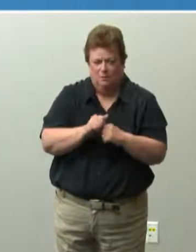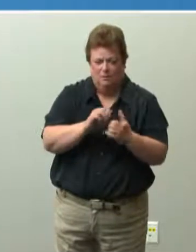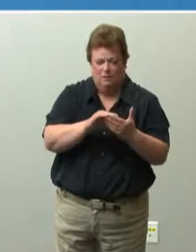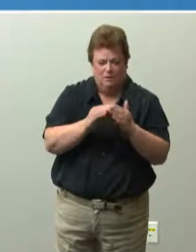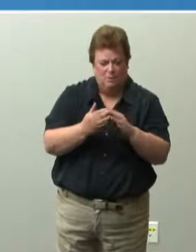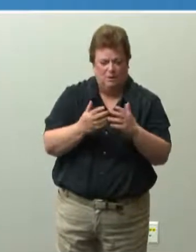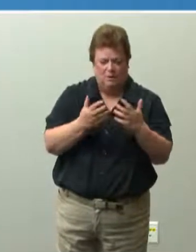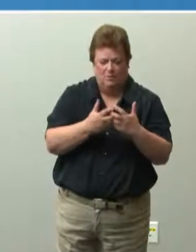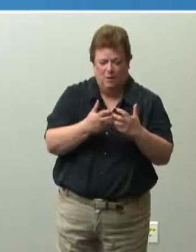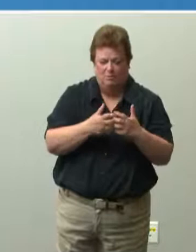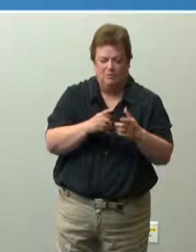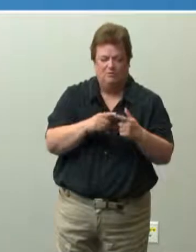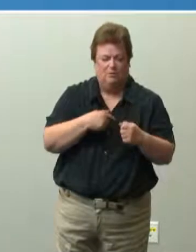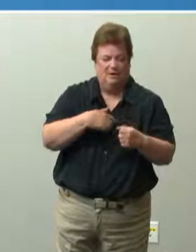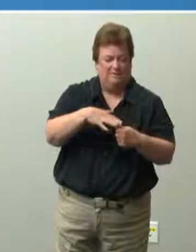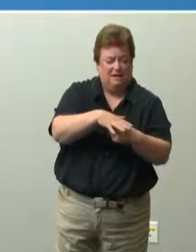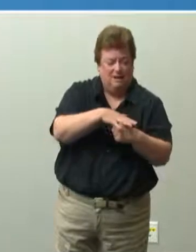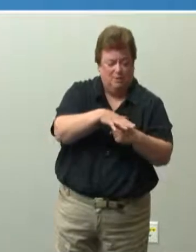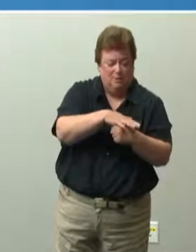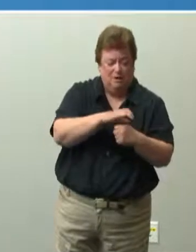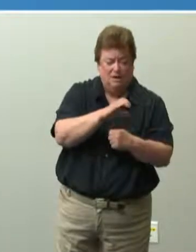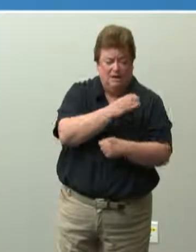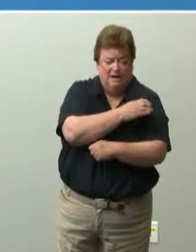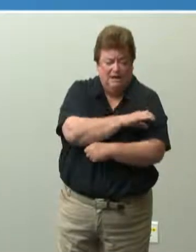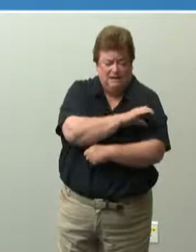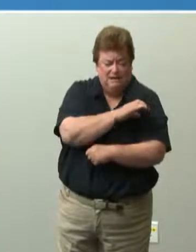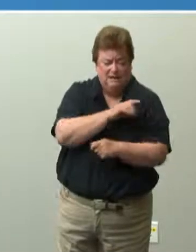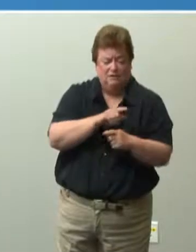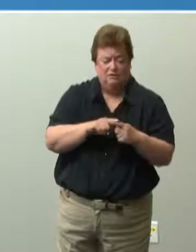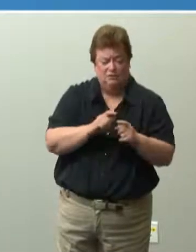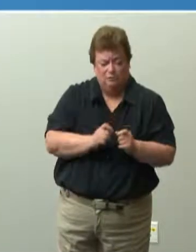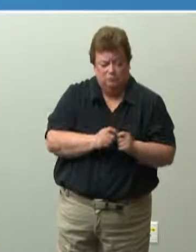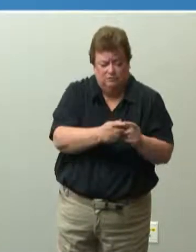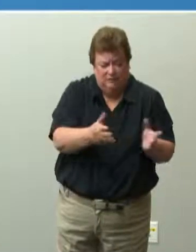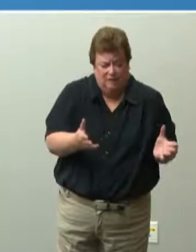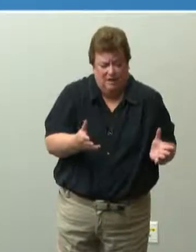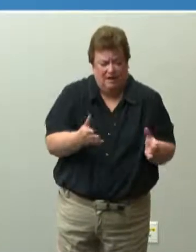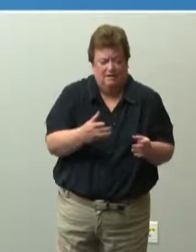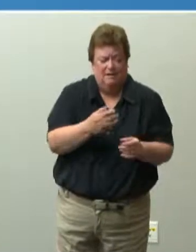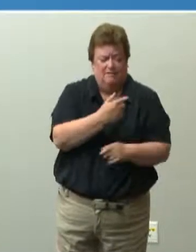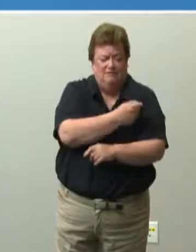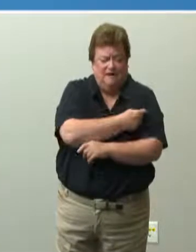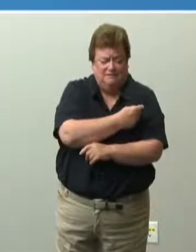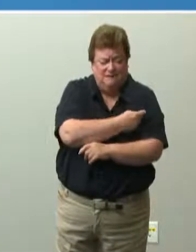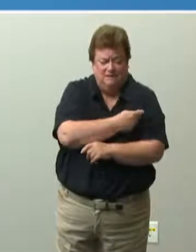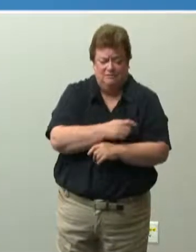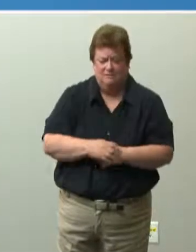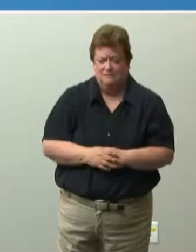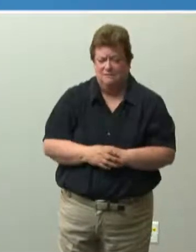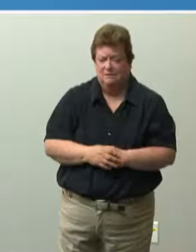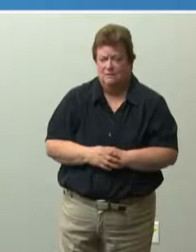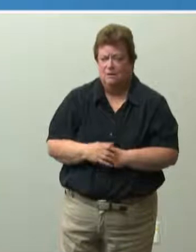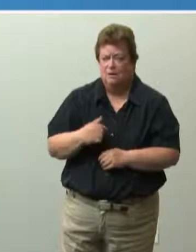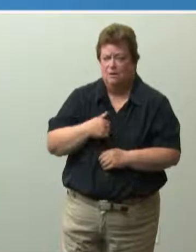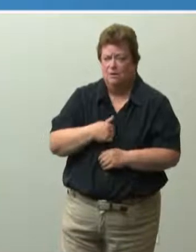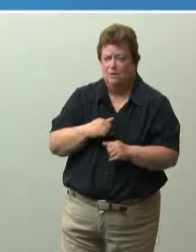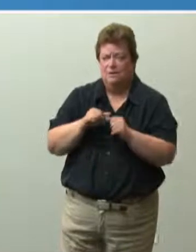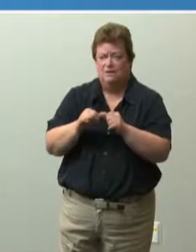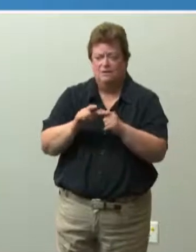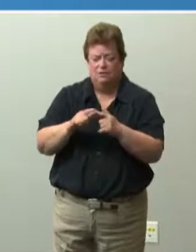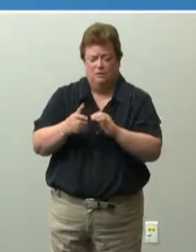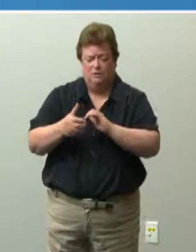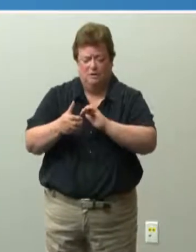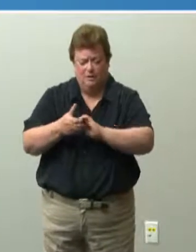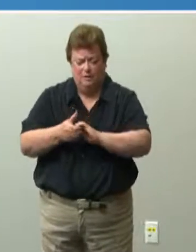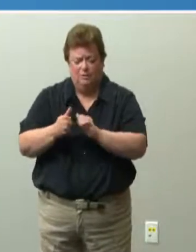to host neighborhood clinics that help make vaccination more convenient and close to home. We continue to collaborate with